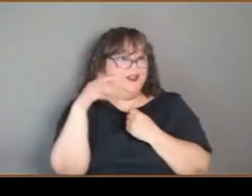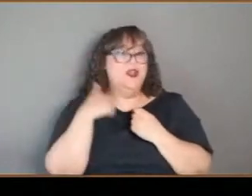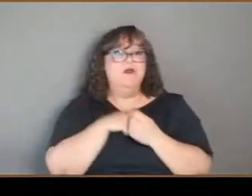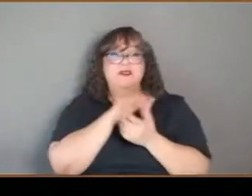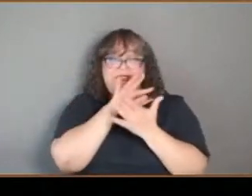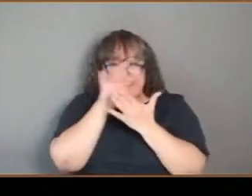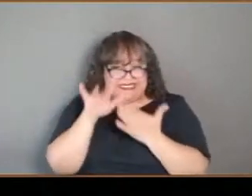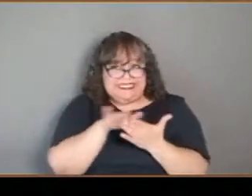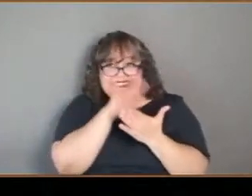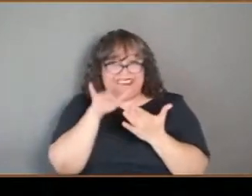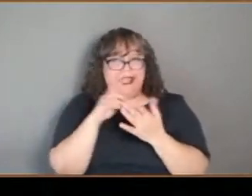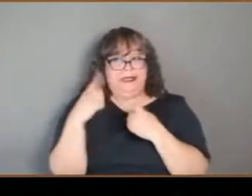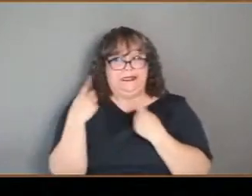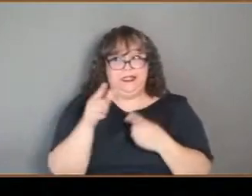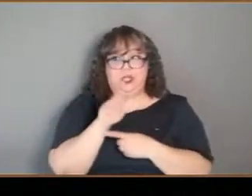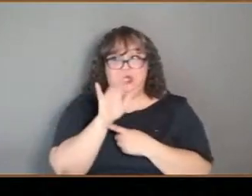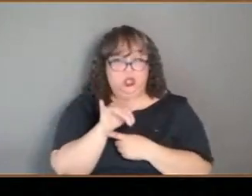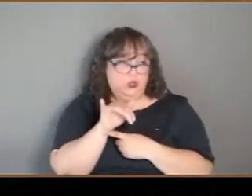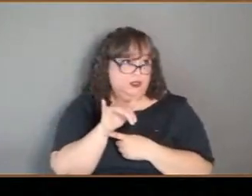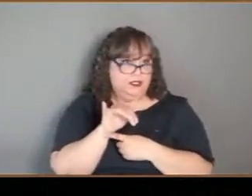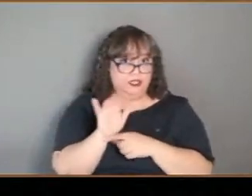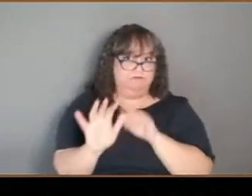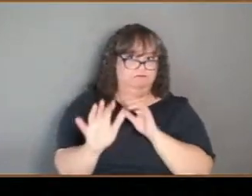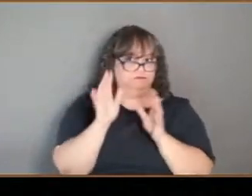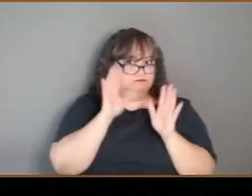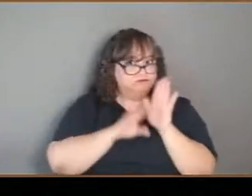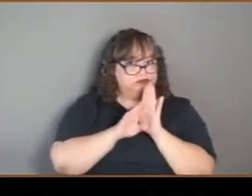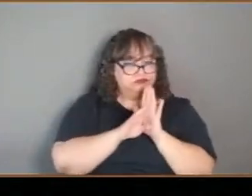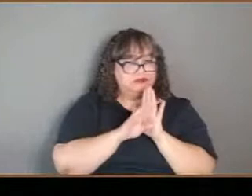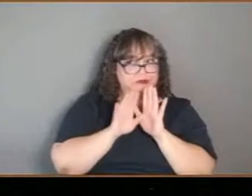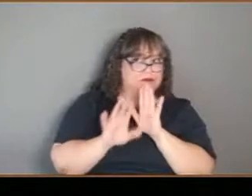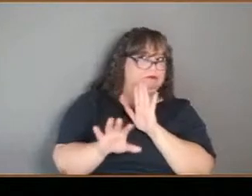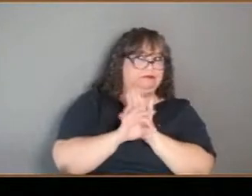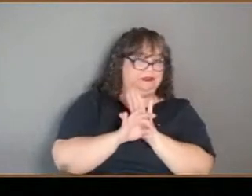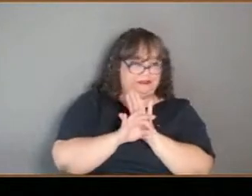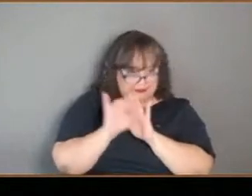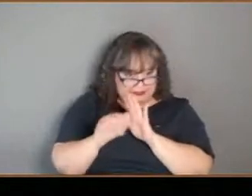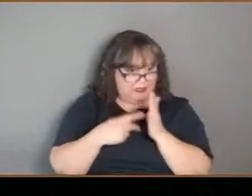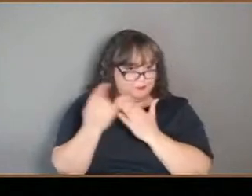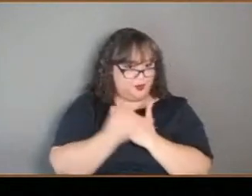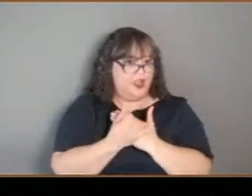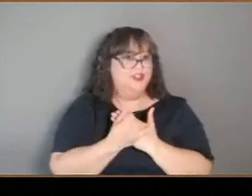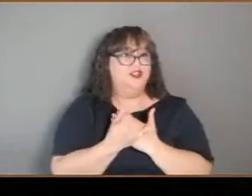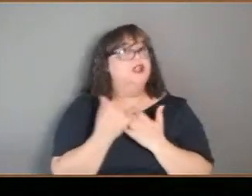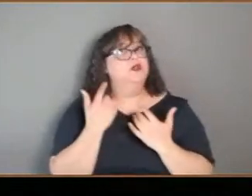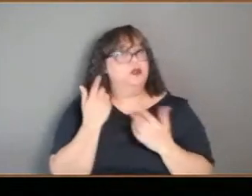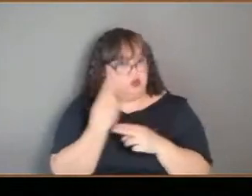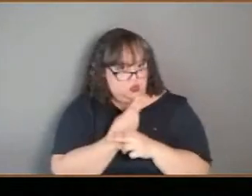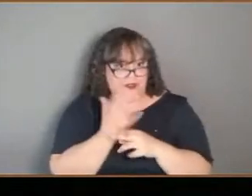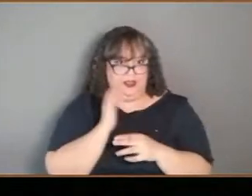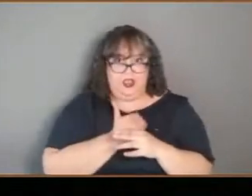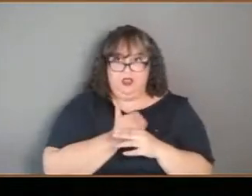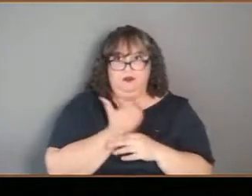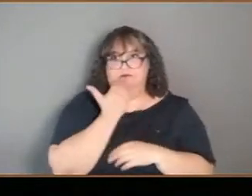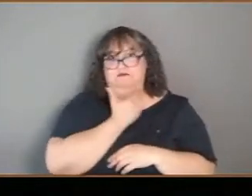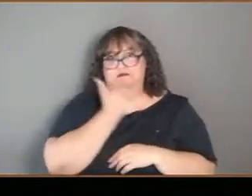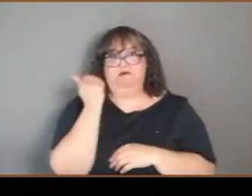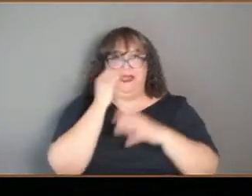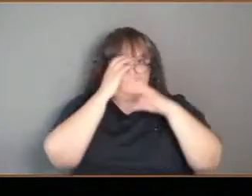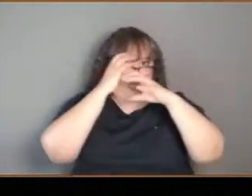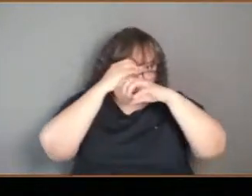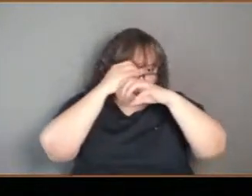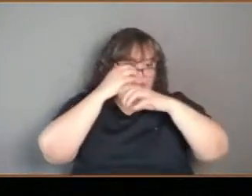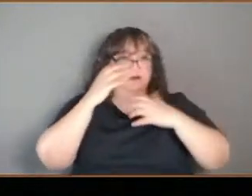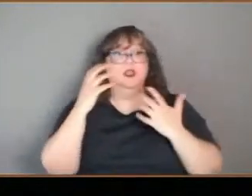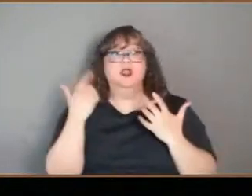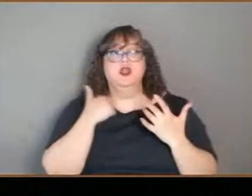was selected with the best telescopes we have. So we think we have an idea of what the risks are. As well mentioned, we had these enormous solar panels,